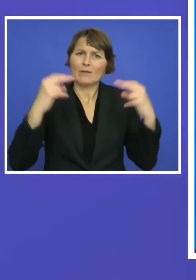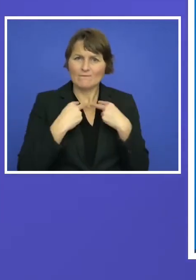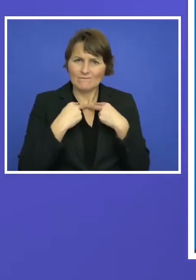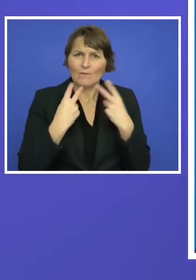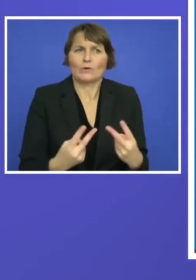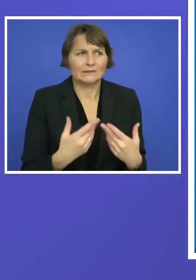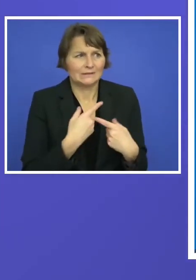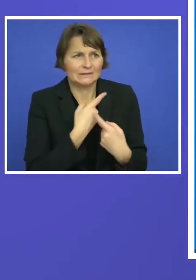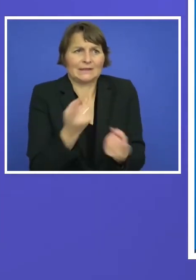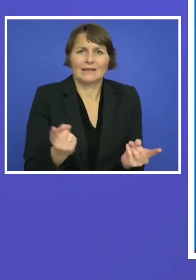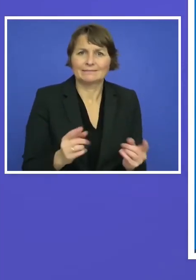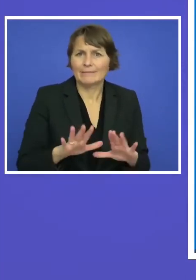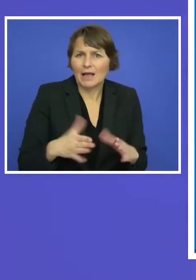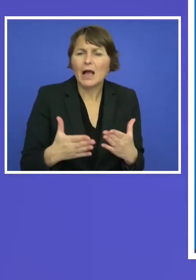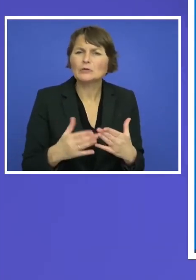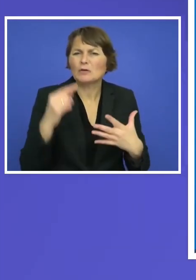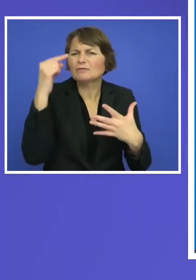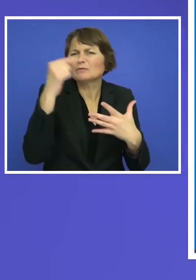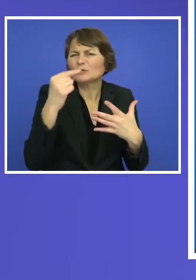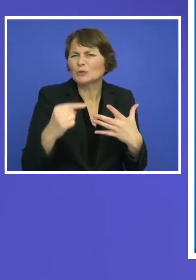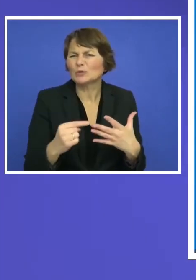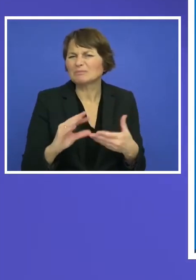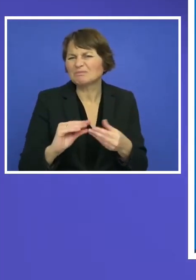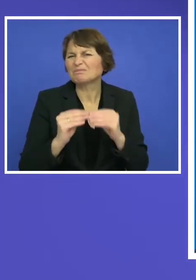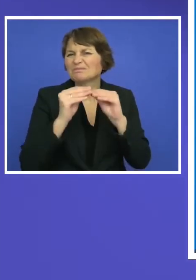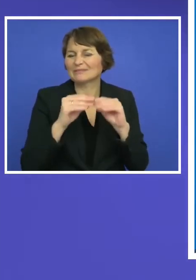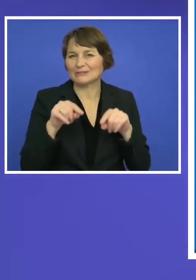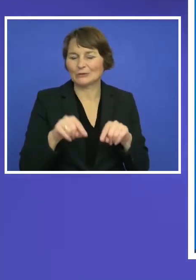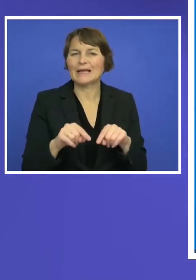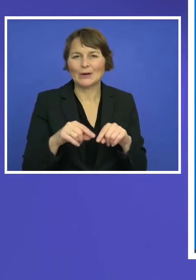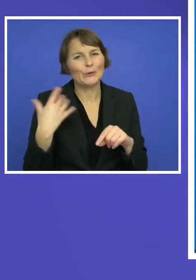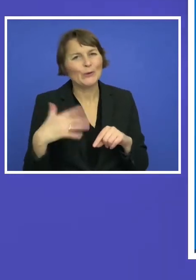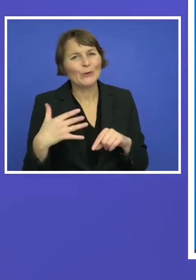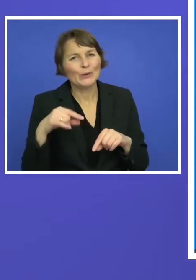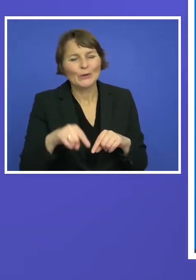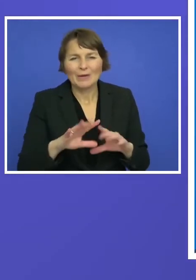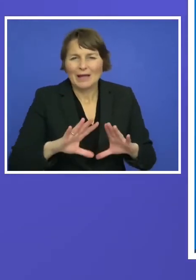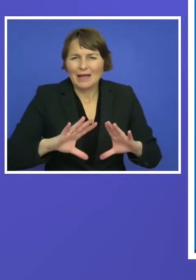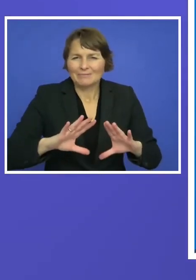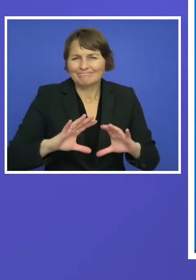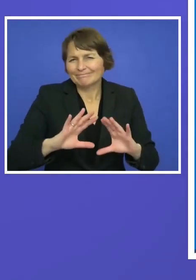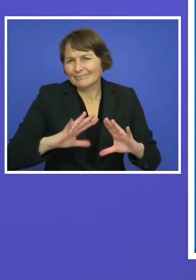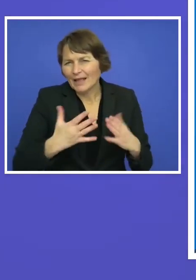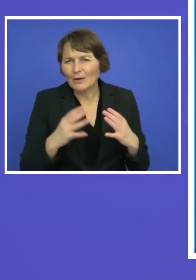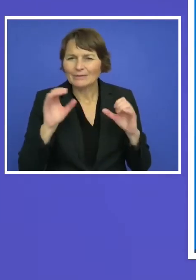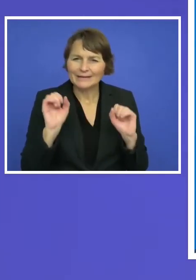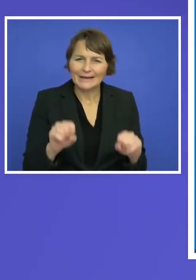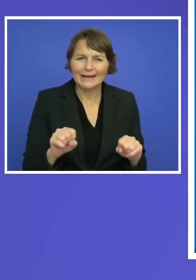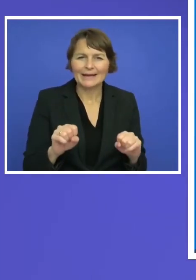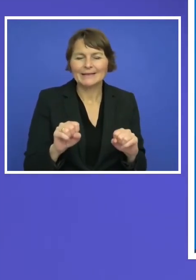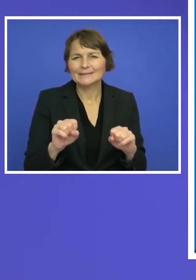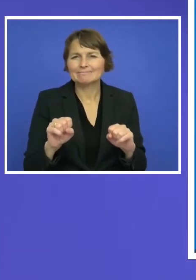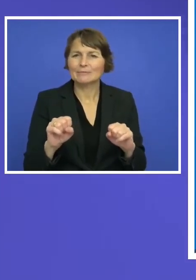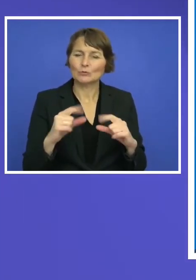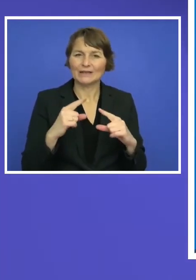are a few issues, a few challenges that women face in terms of being able to go above that glass ceiling that